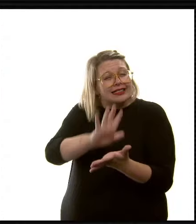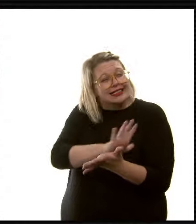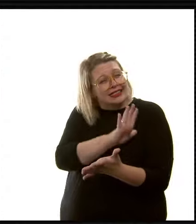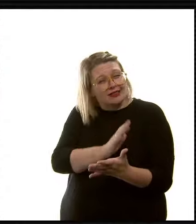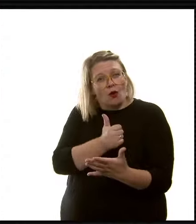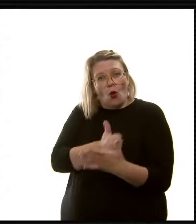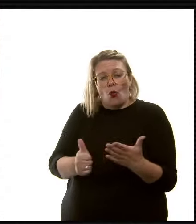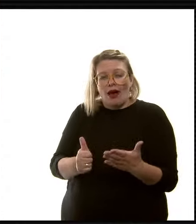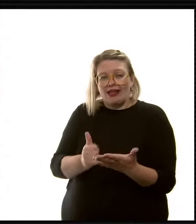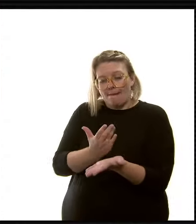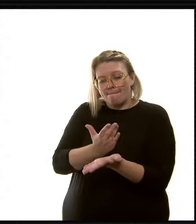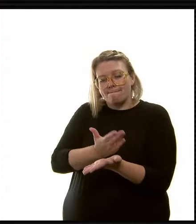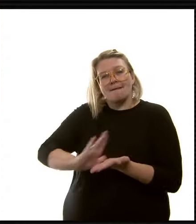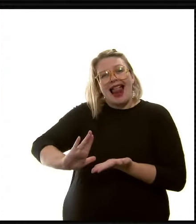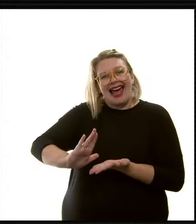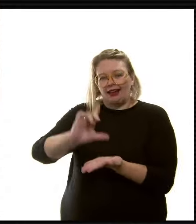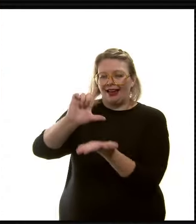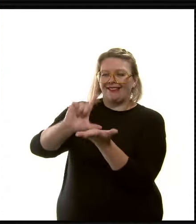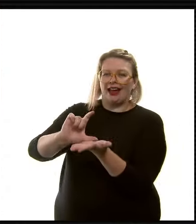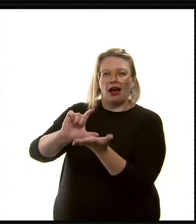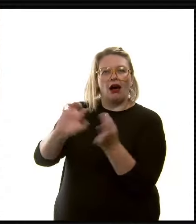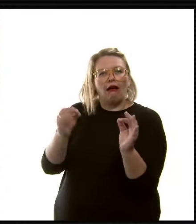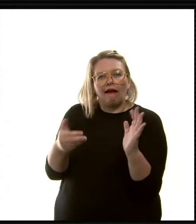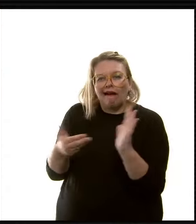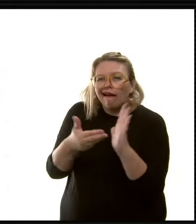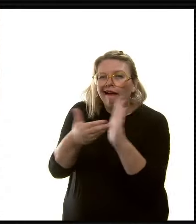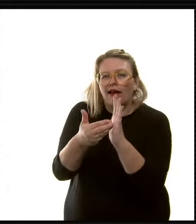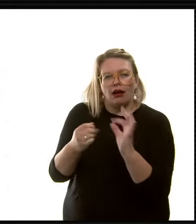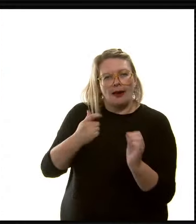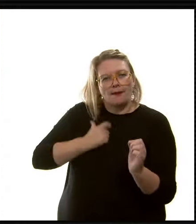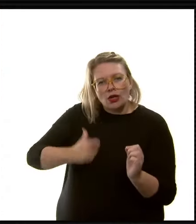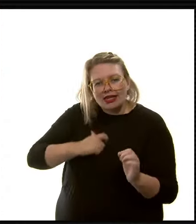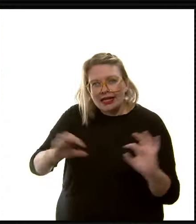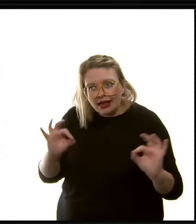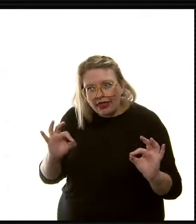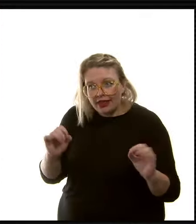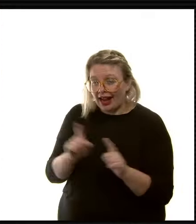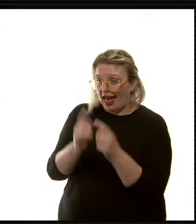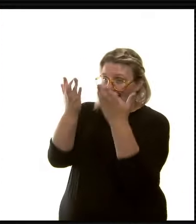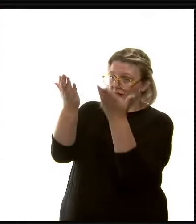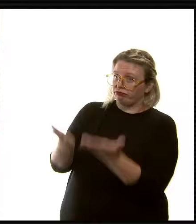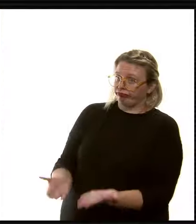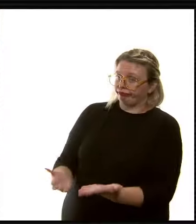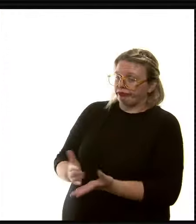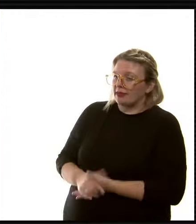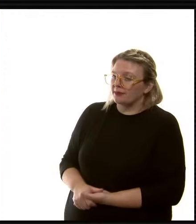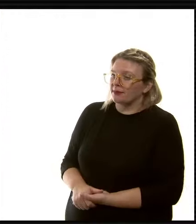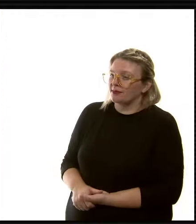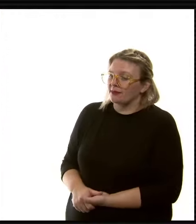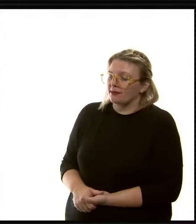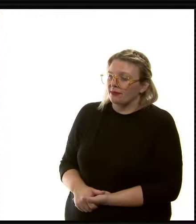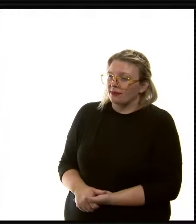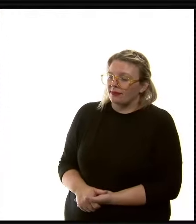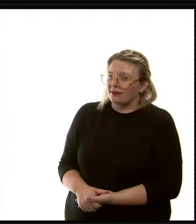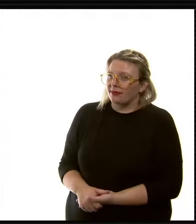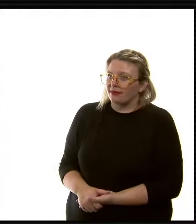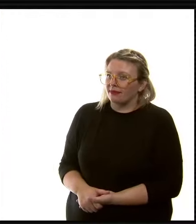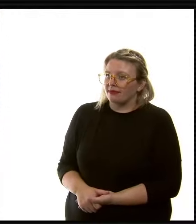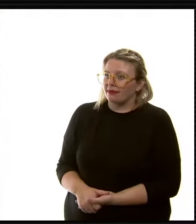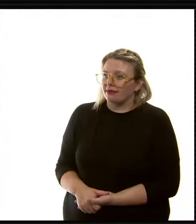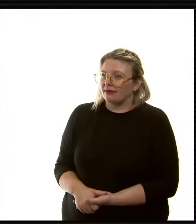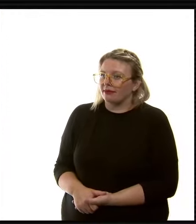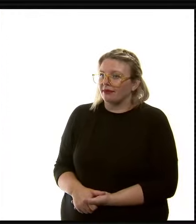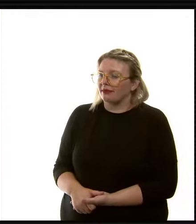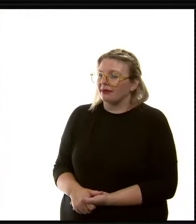with no accessories, no decorations, no personality. Something like this? Well, exactly something